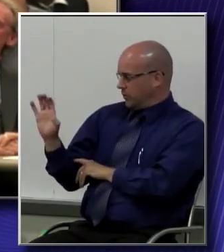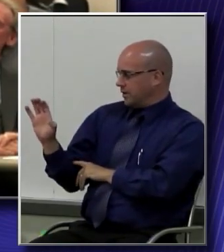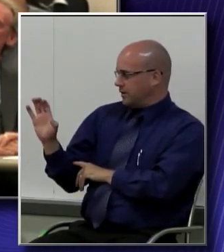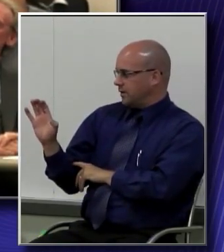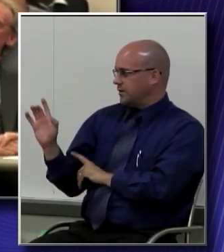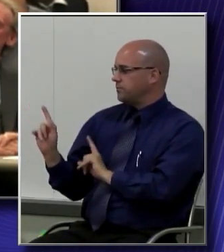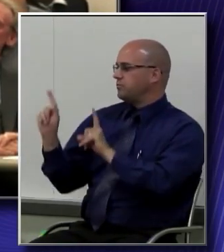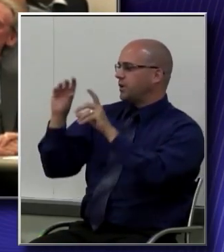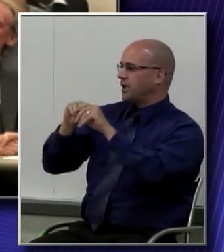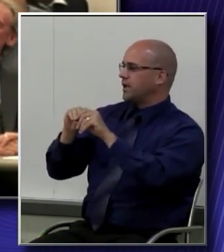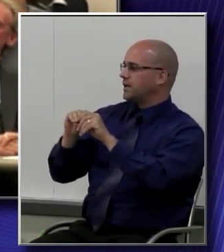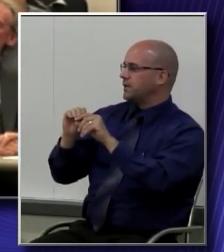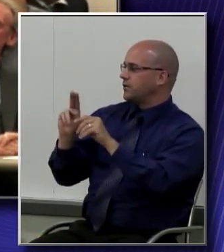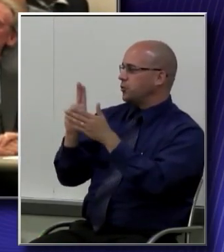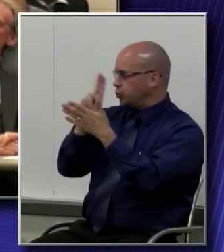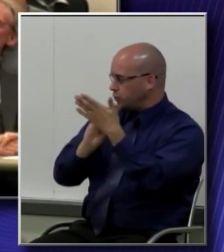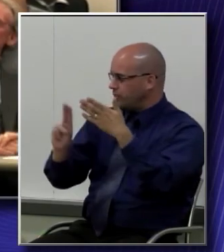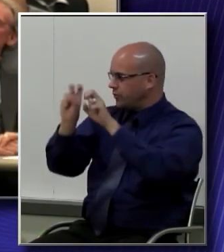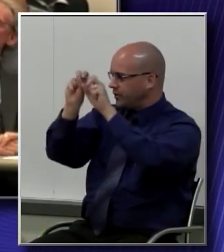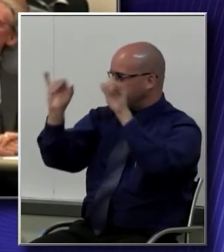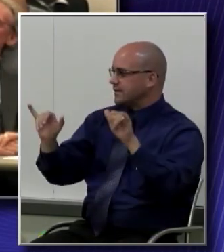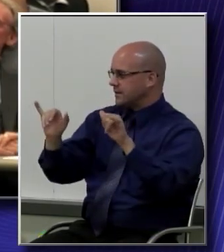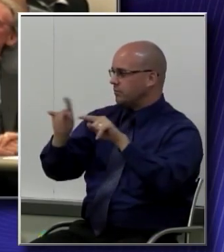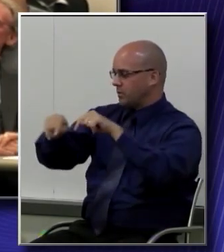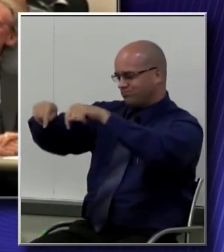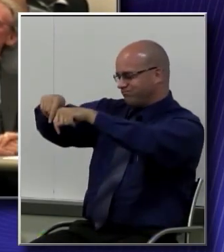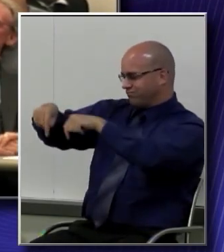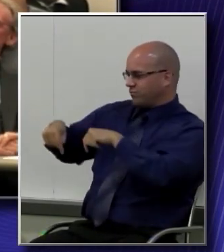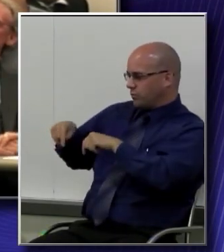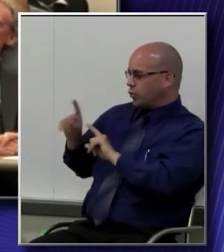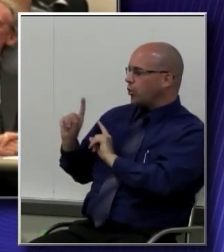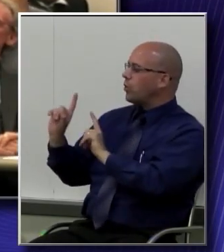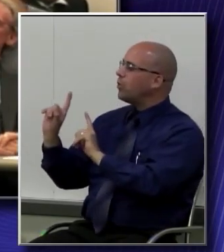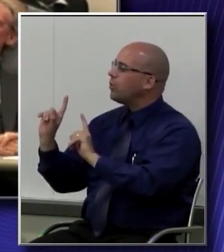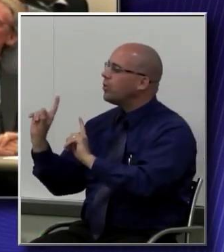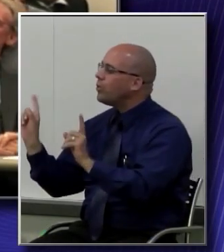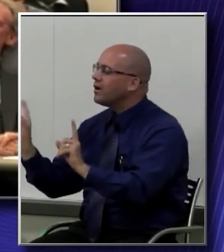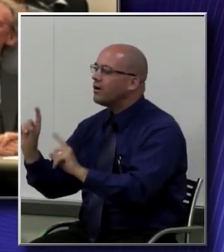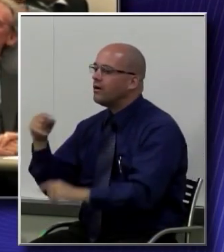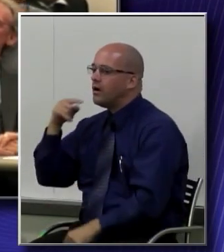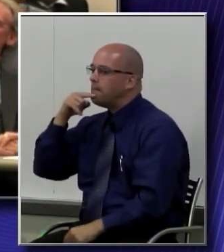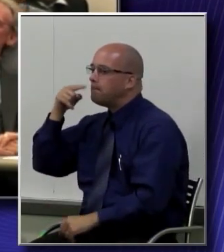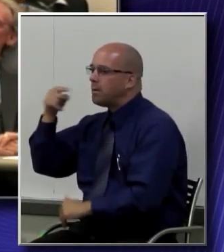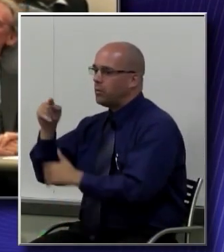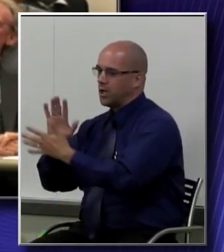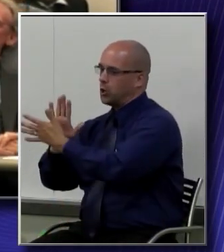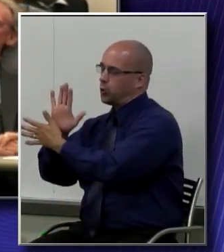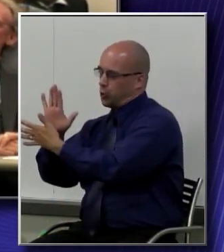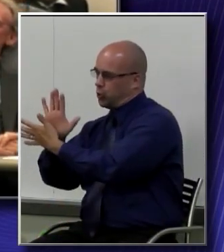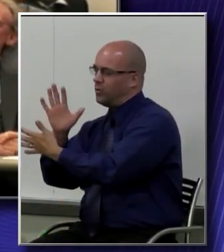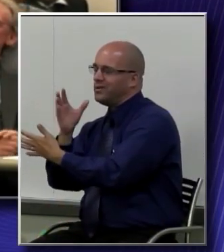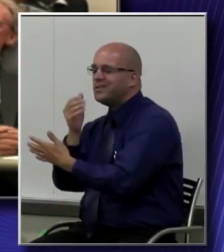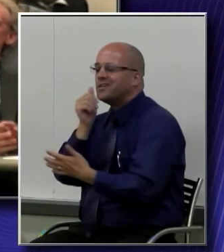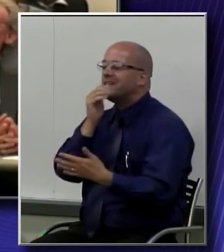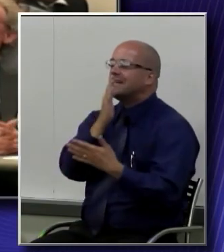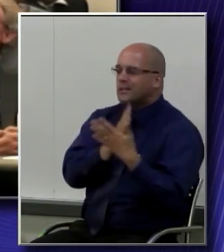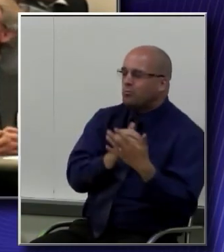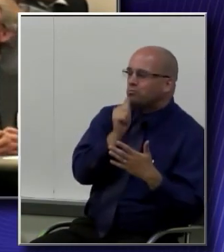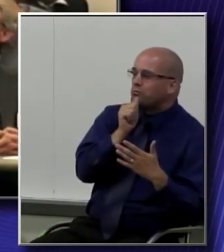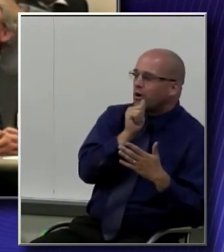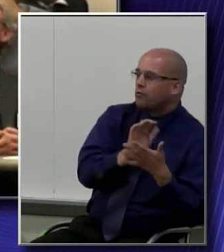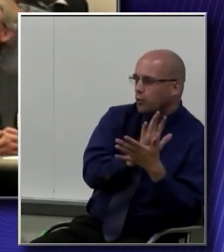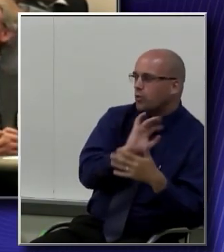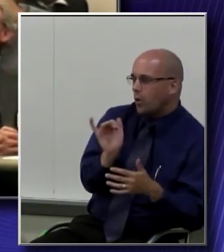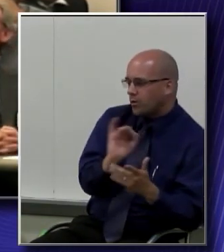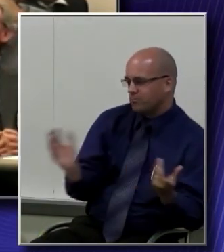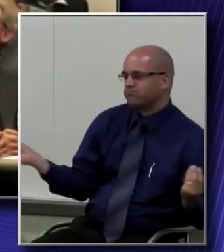system by way of the public schools and a few private charter schools included. Many